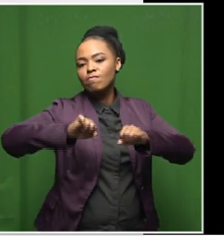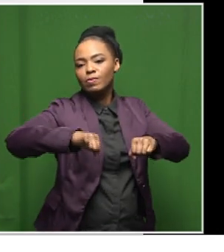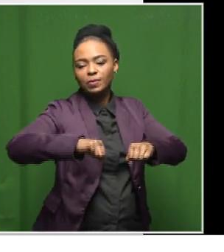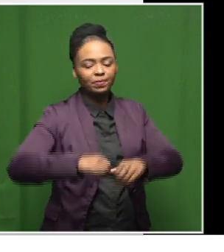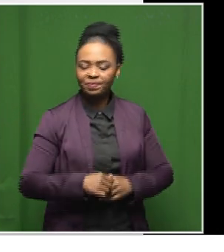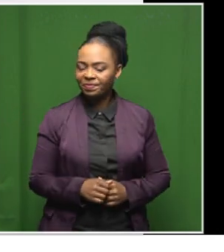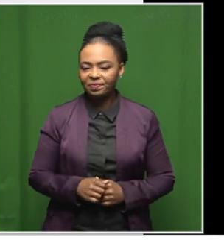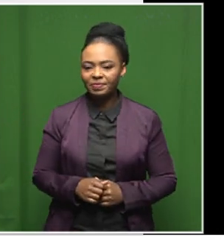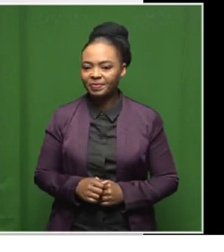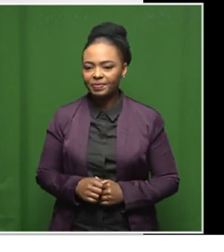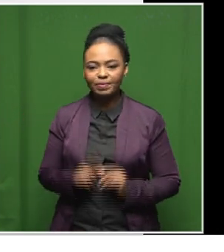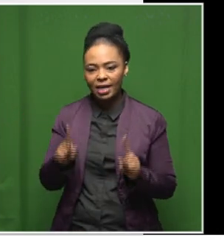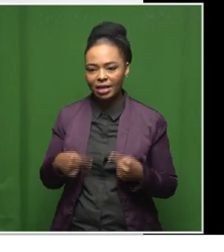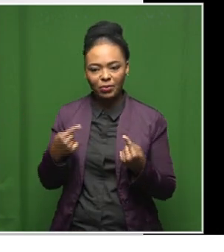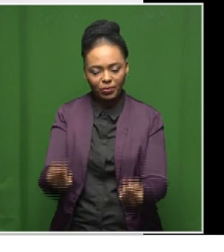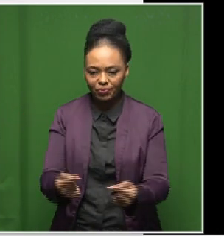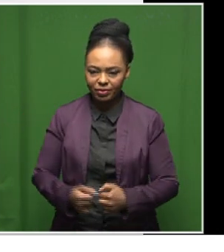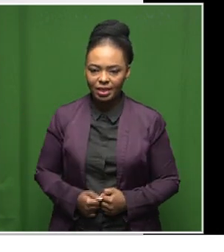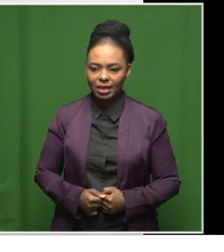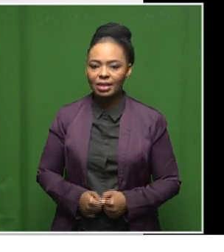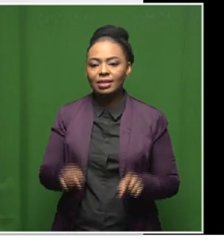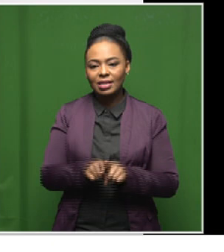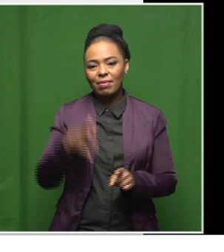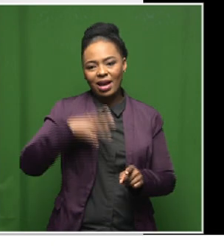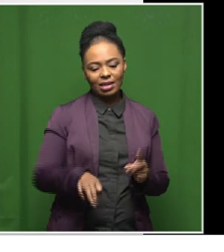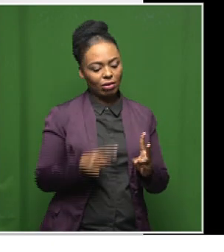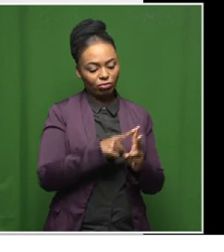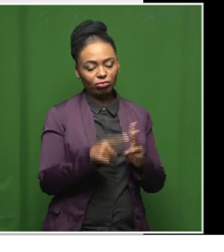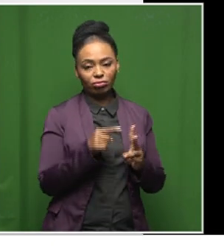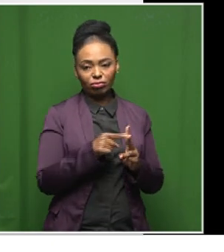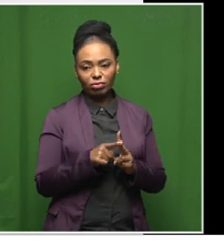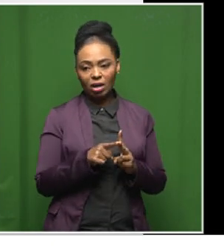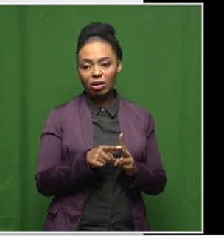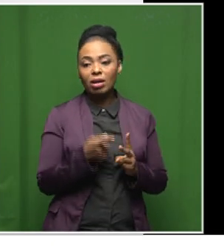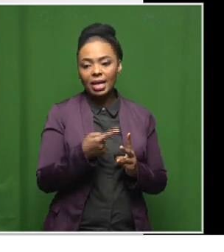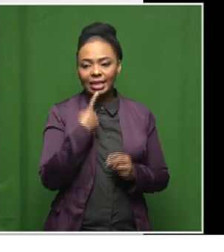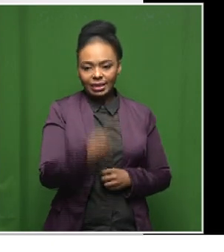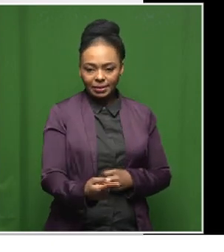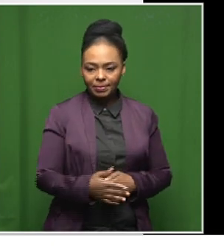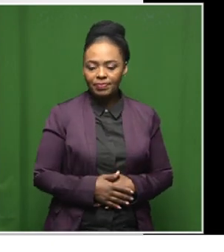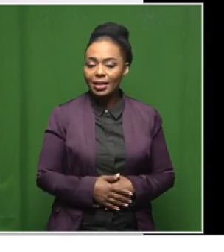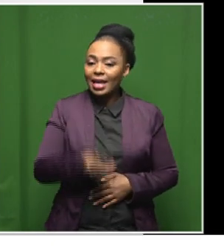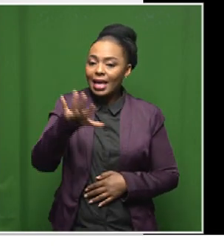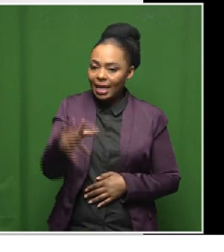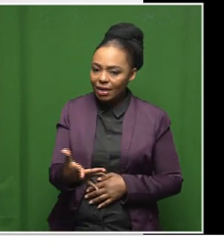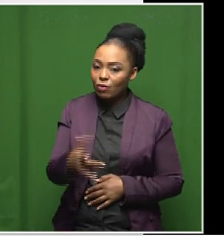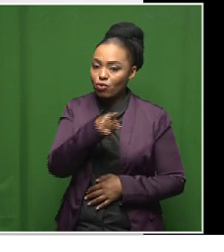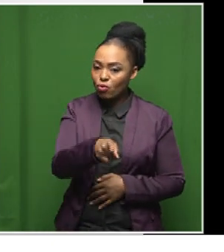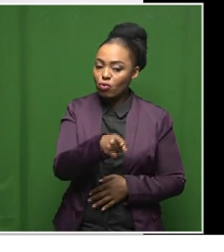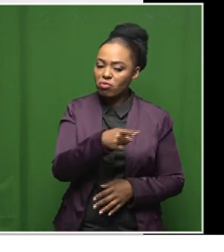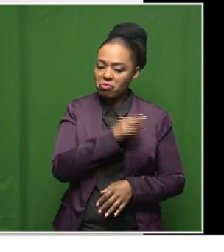vaccine. But as other panelists have indicated, just make sure that if you don't get the